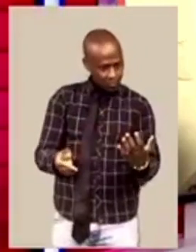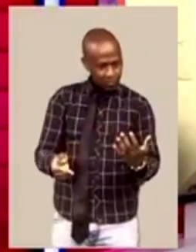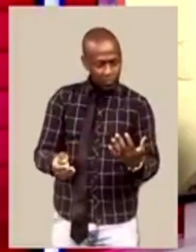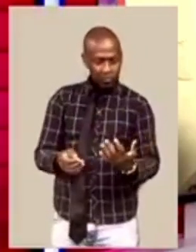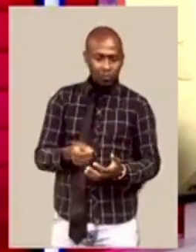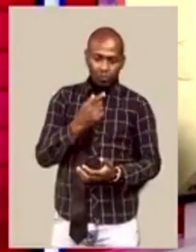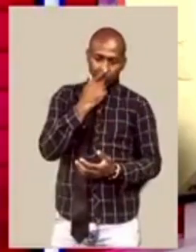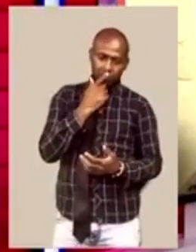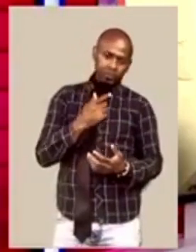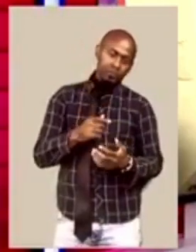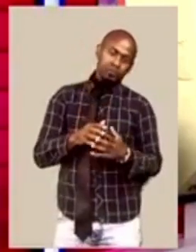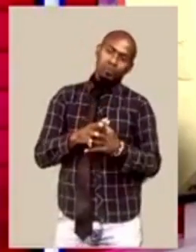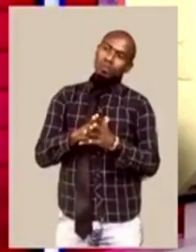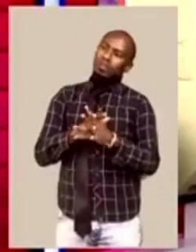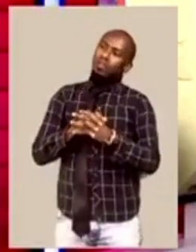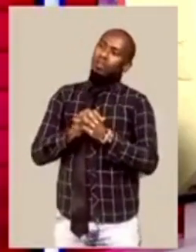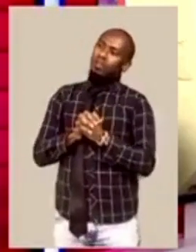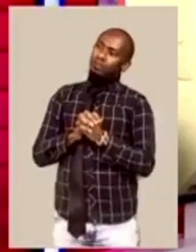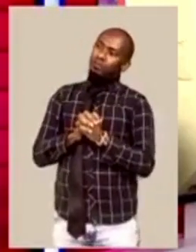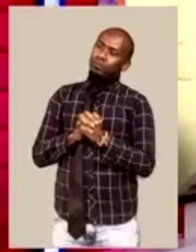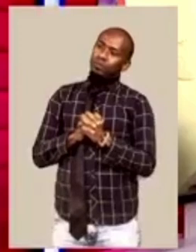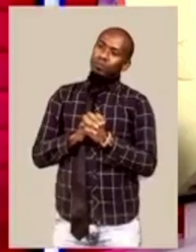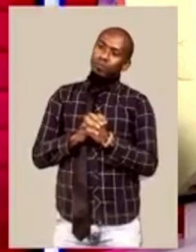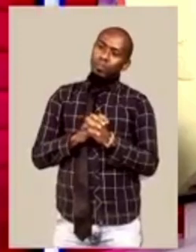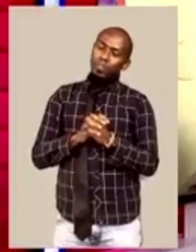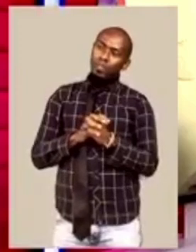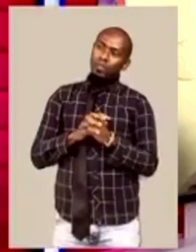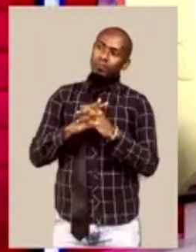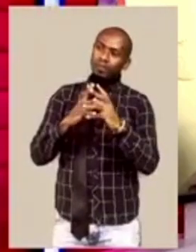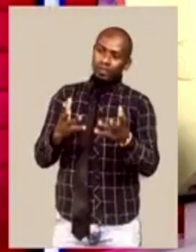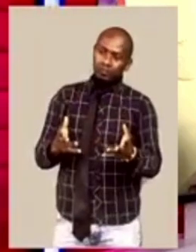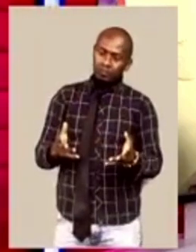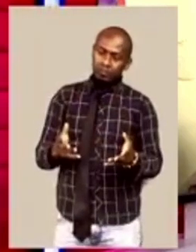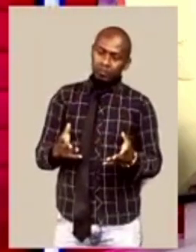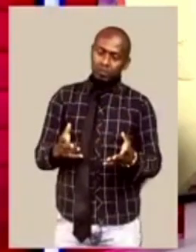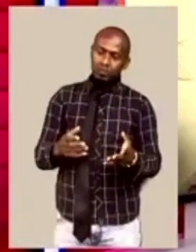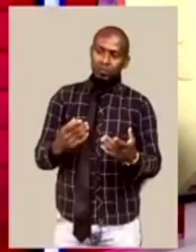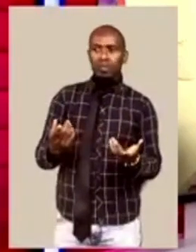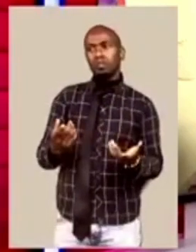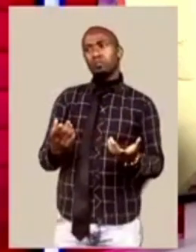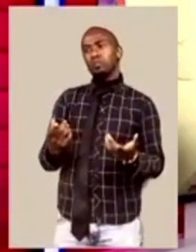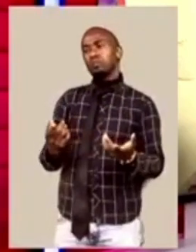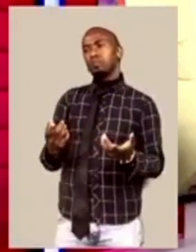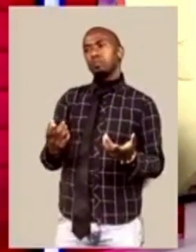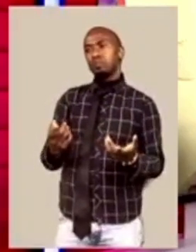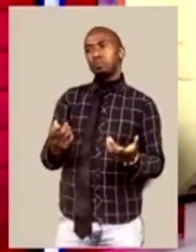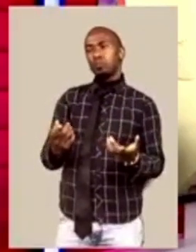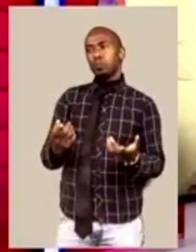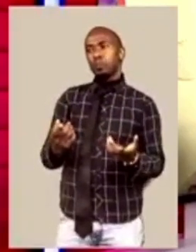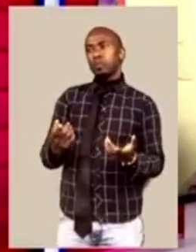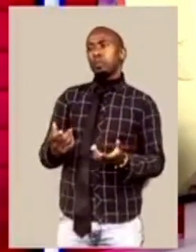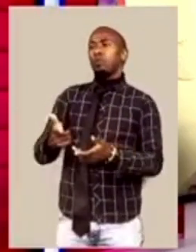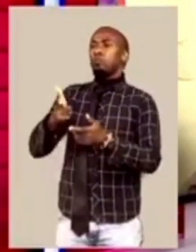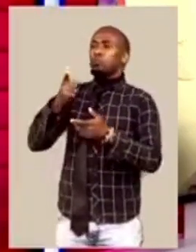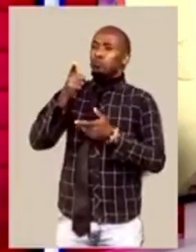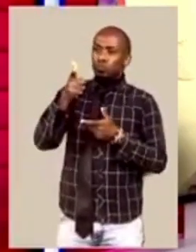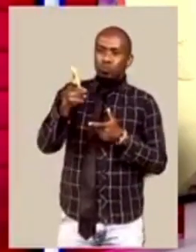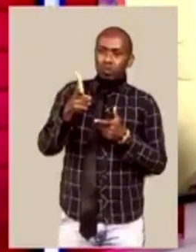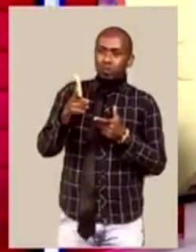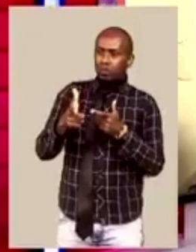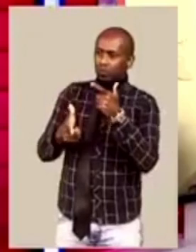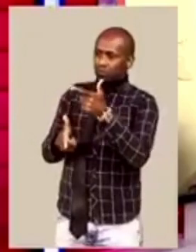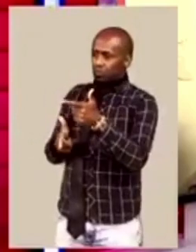I'm not Uramaposa came up with a good idea to lockdown the economy yes but he came back and said